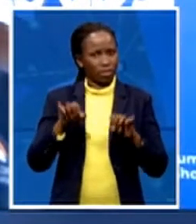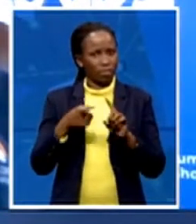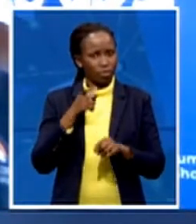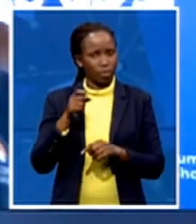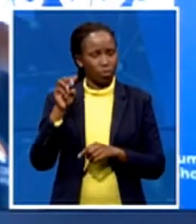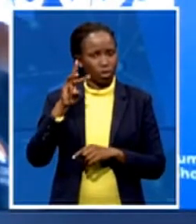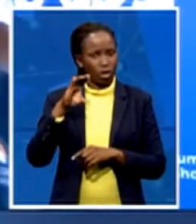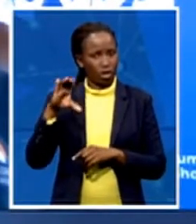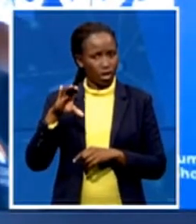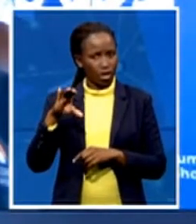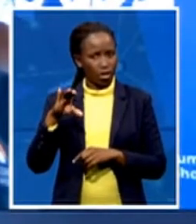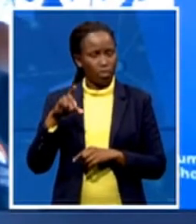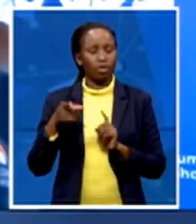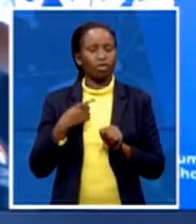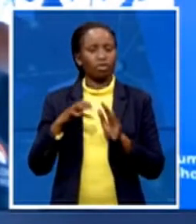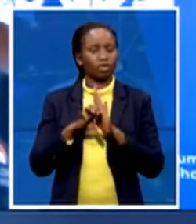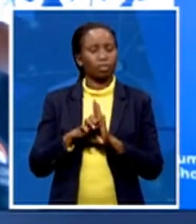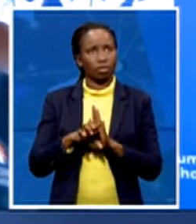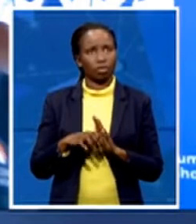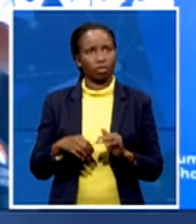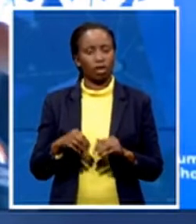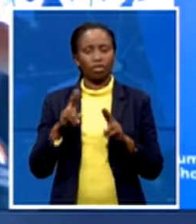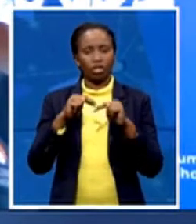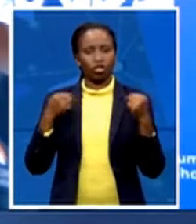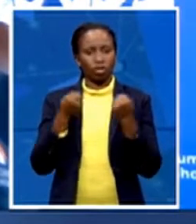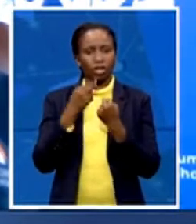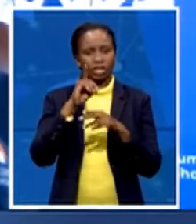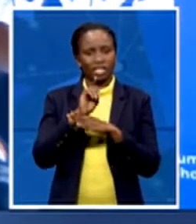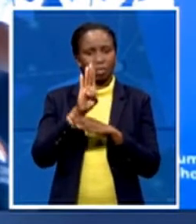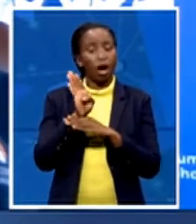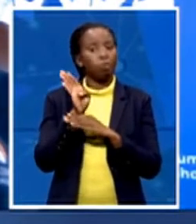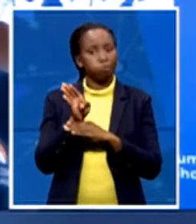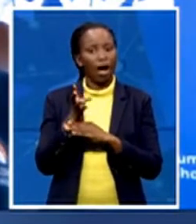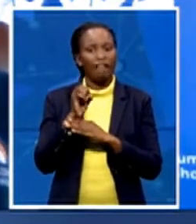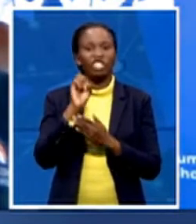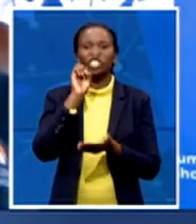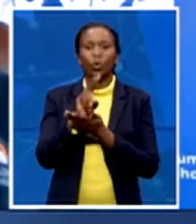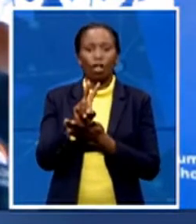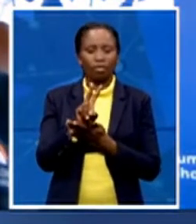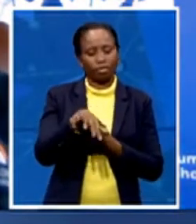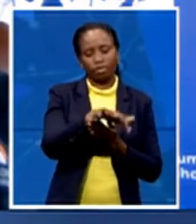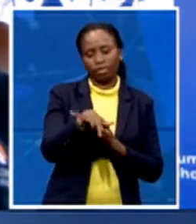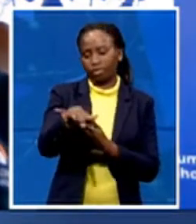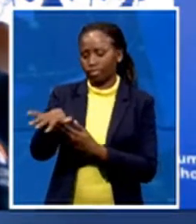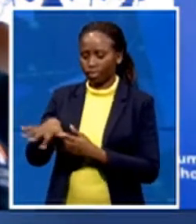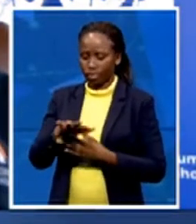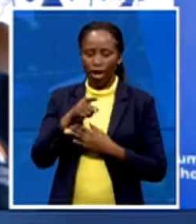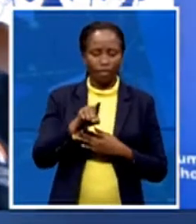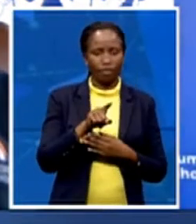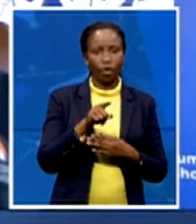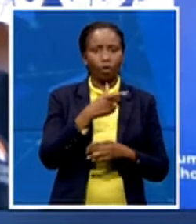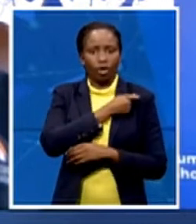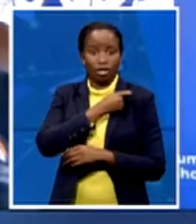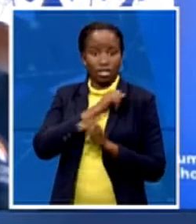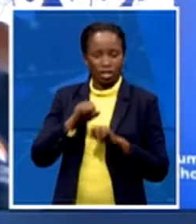database, they've got 12 of the sites that they indicated that there will be a vaccination site. But the last time I checked in regard to the figures